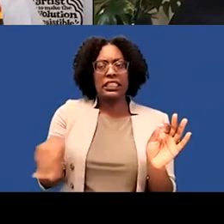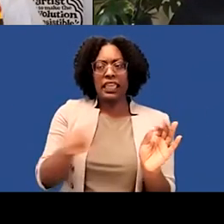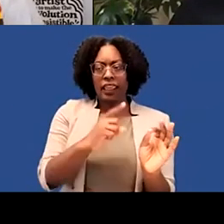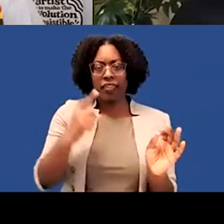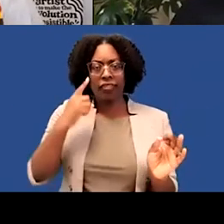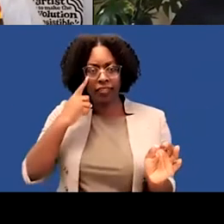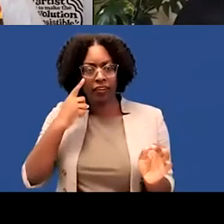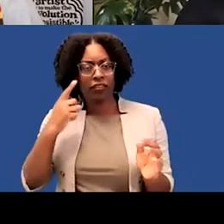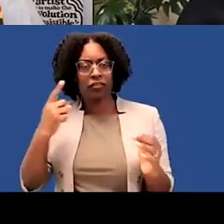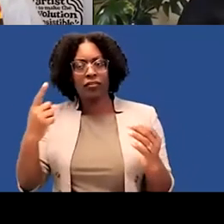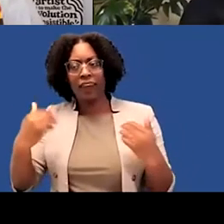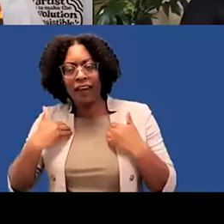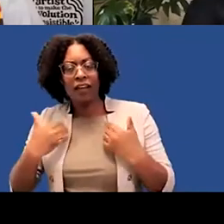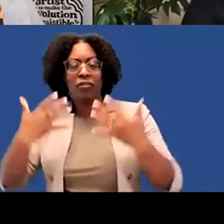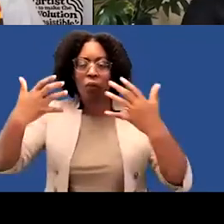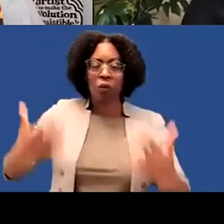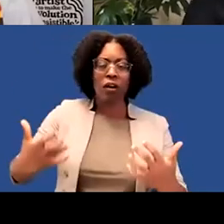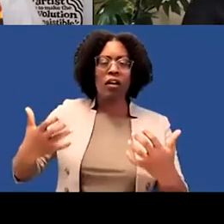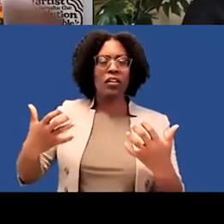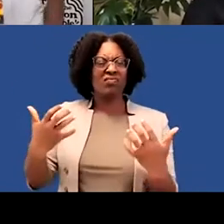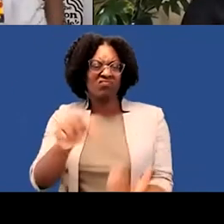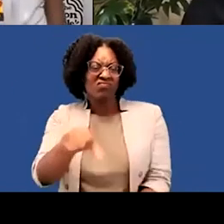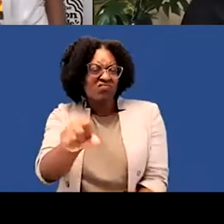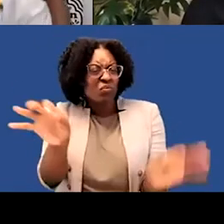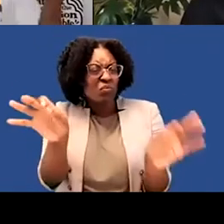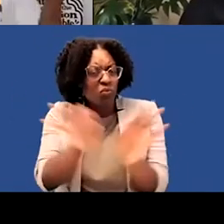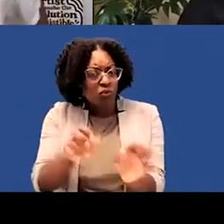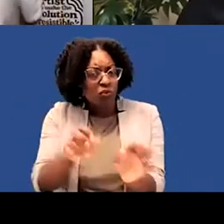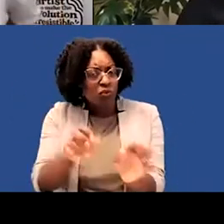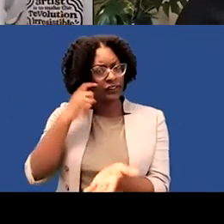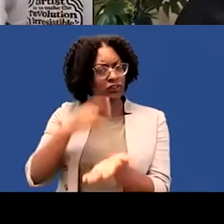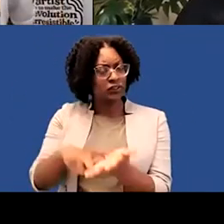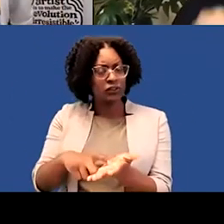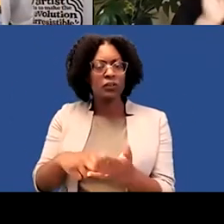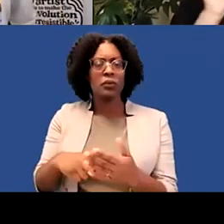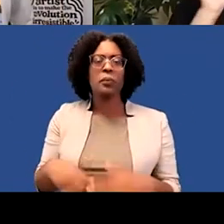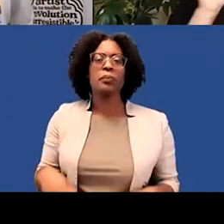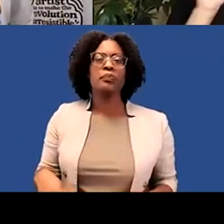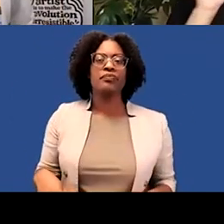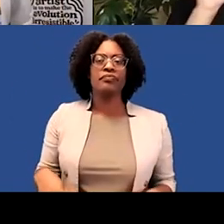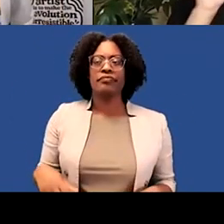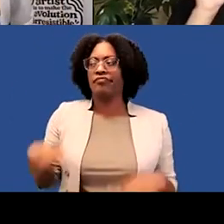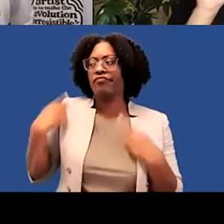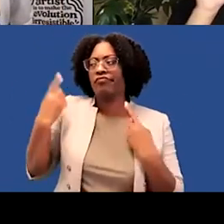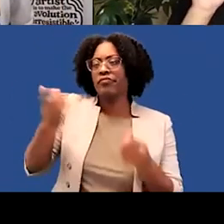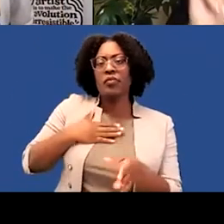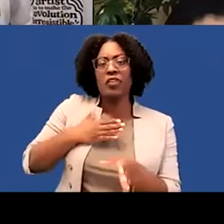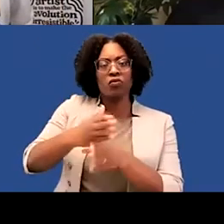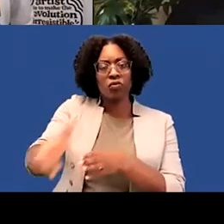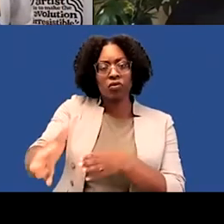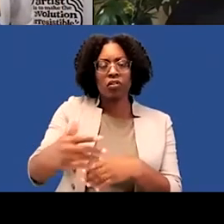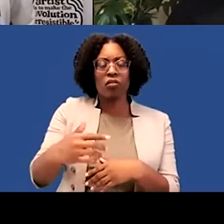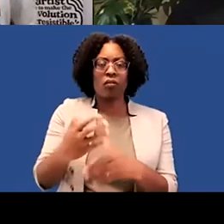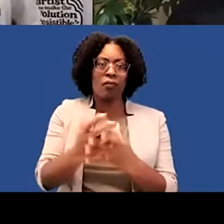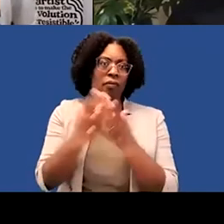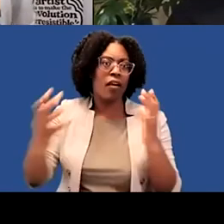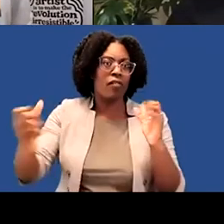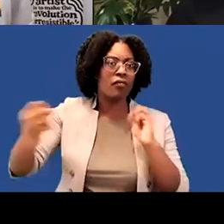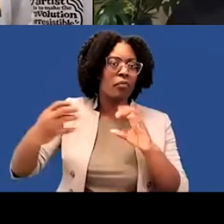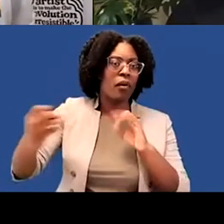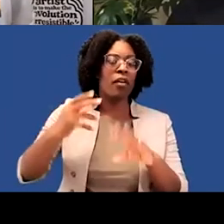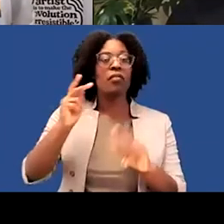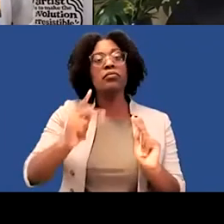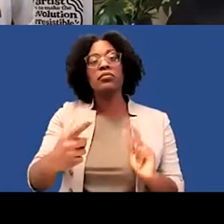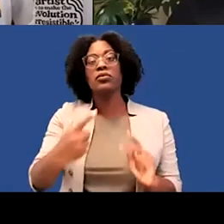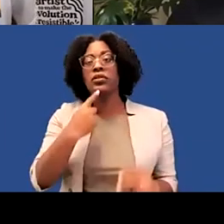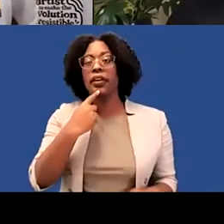don't feel they can express it yet. I mean, I've just received a lot of feedback like that in the course of my career from people who do feel like the risks we take